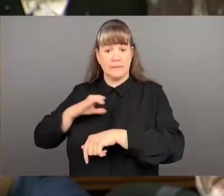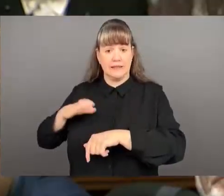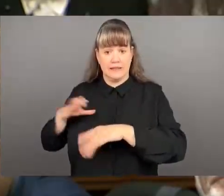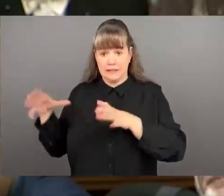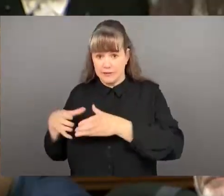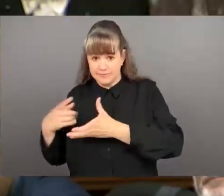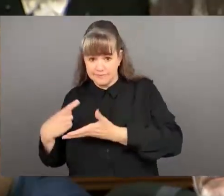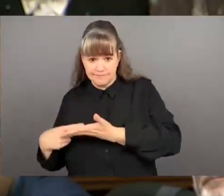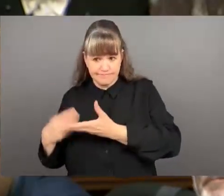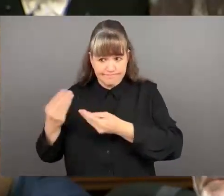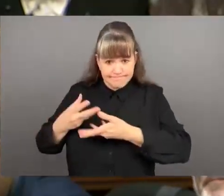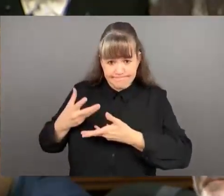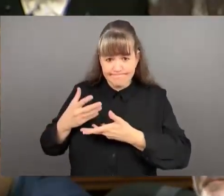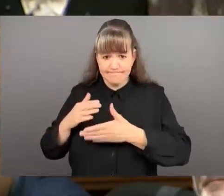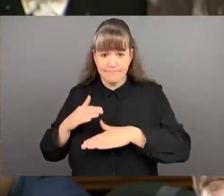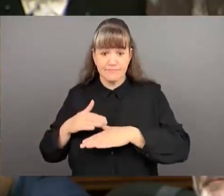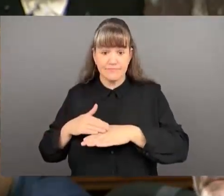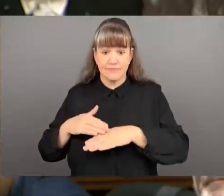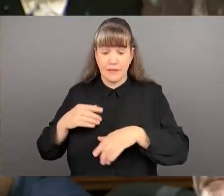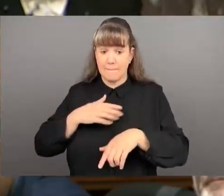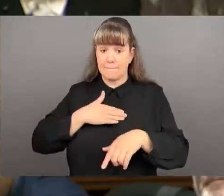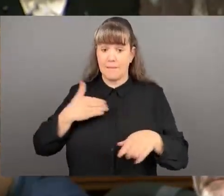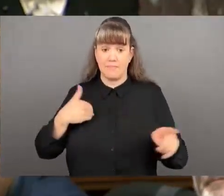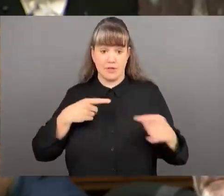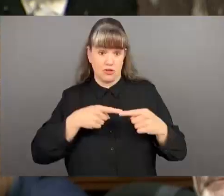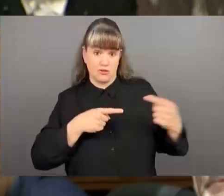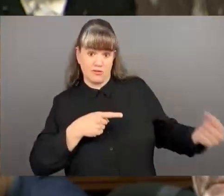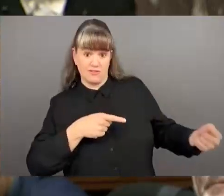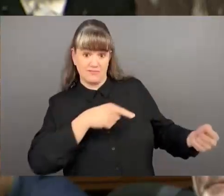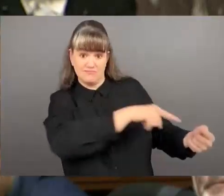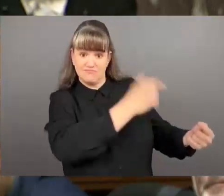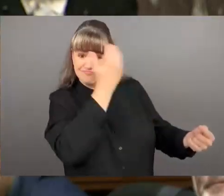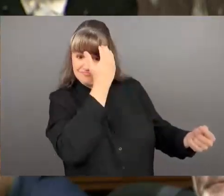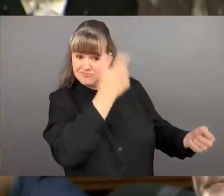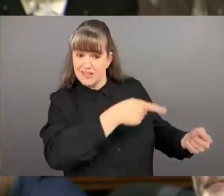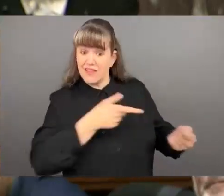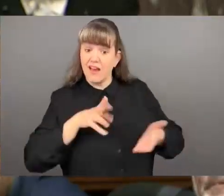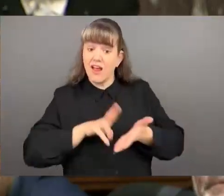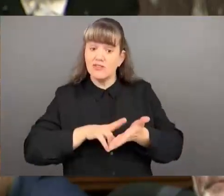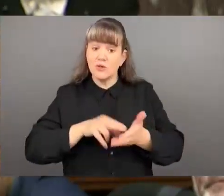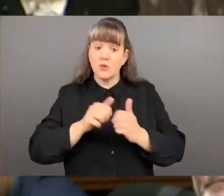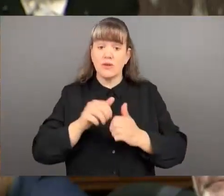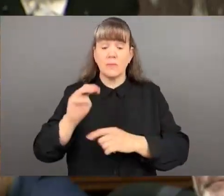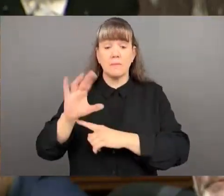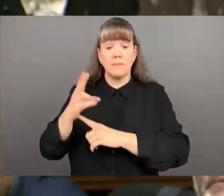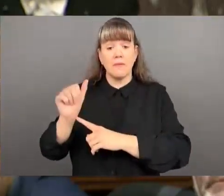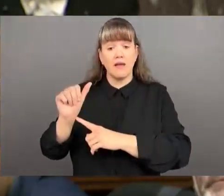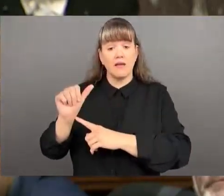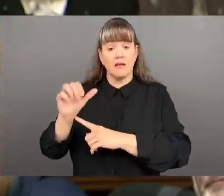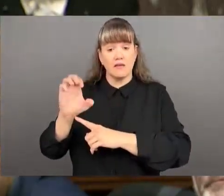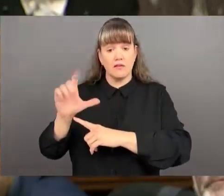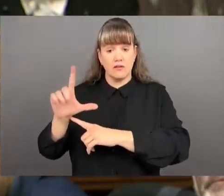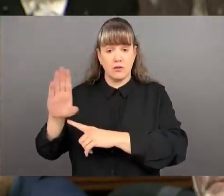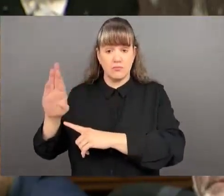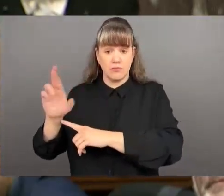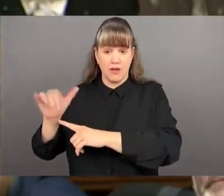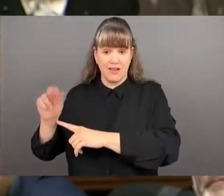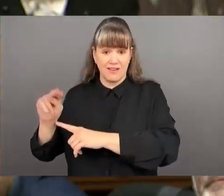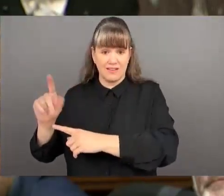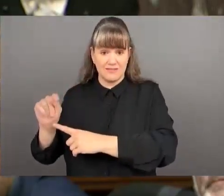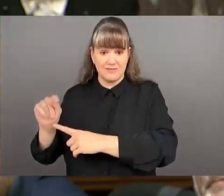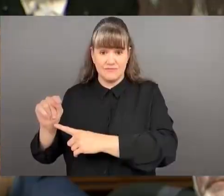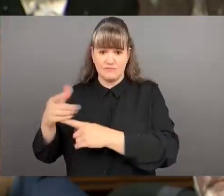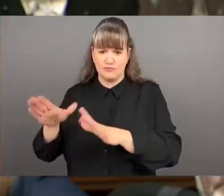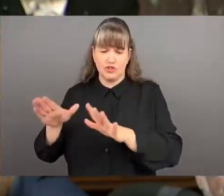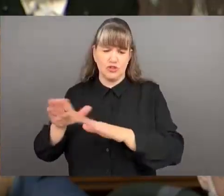knows, the contract with Michael Bryant has been terminated. It was a distraction from the work that is happening on the ground